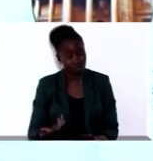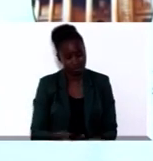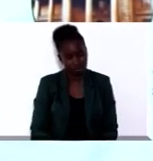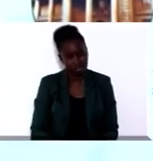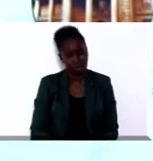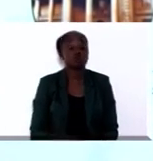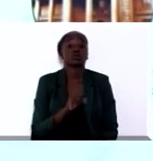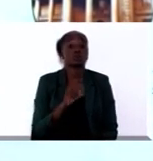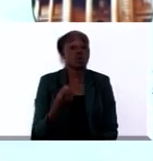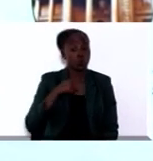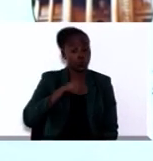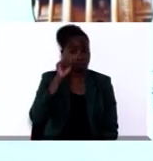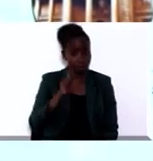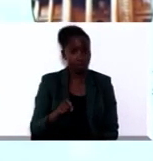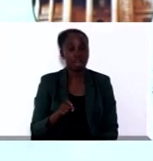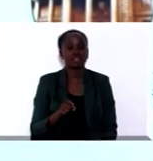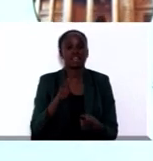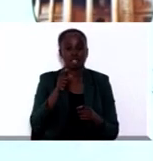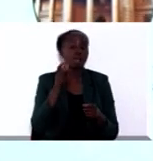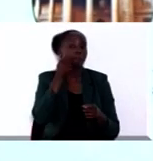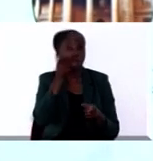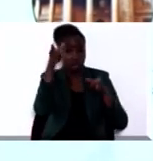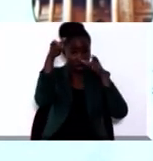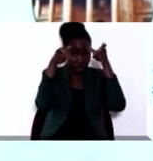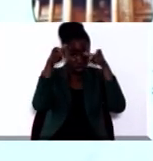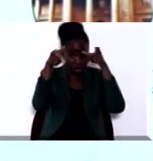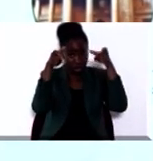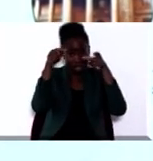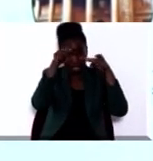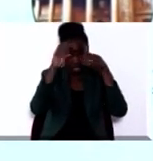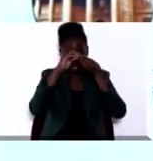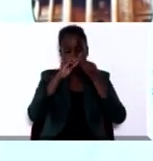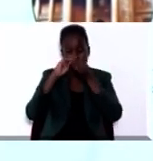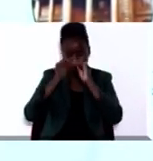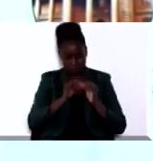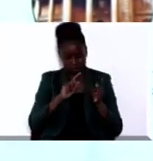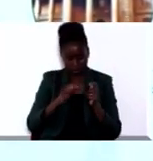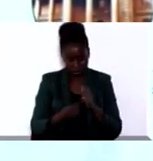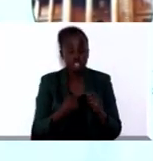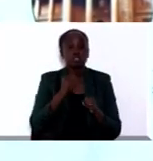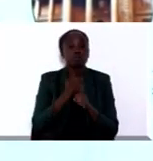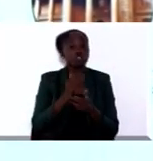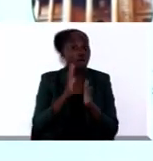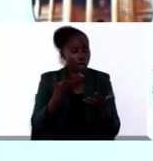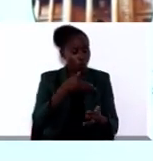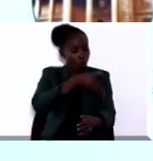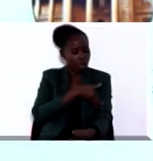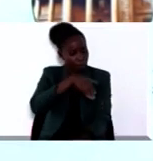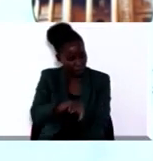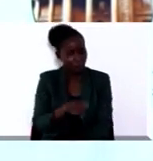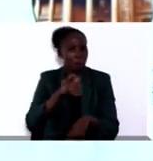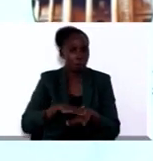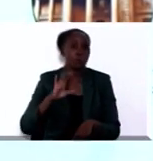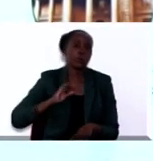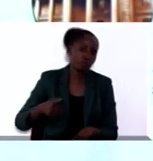So we must dismantle patriarchal relations and confront that by empowering women. We must